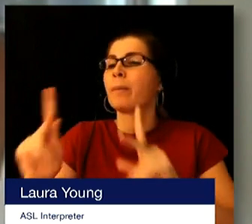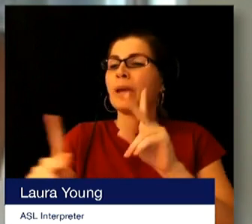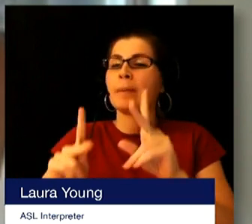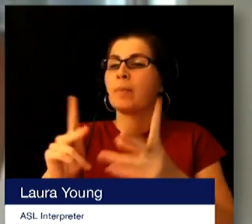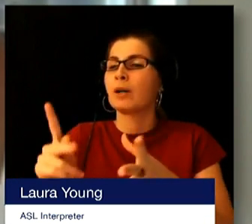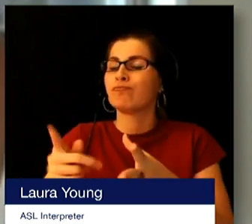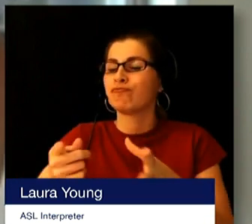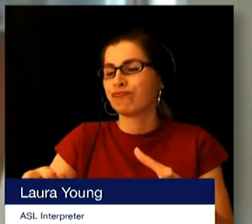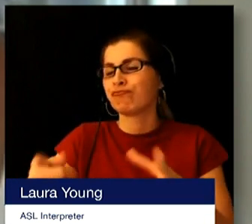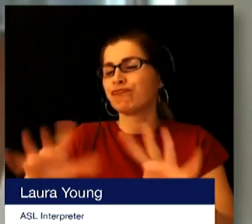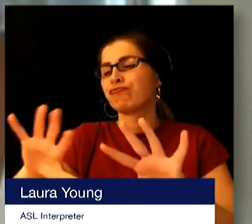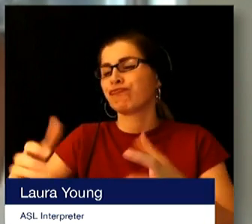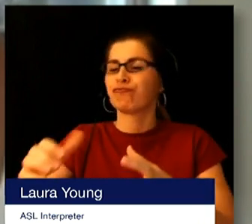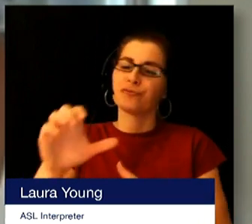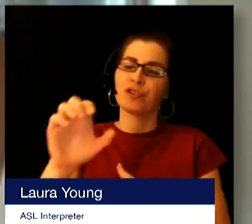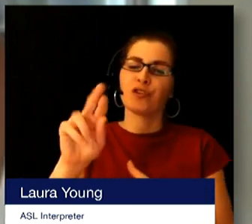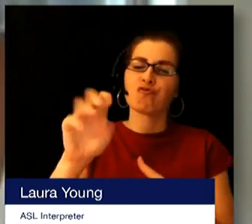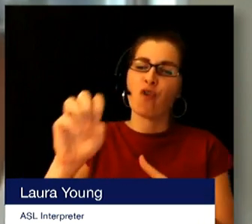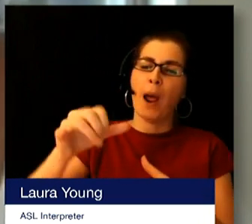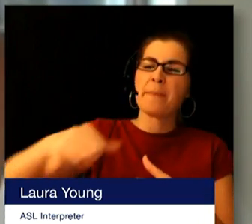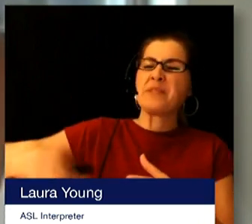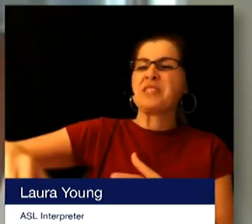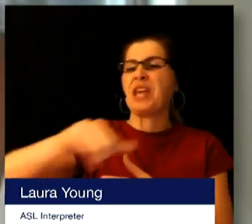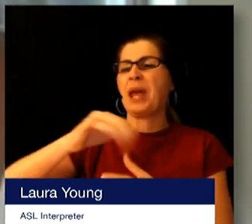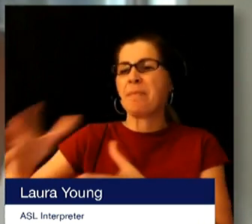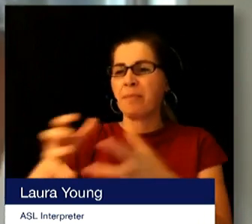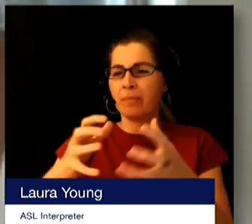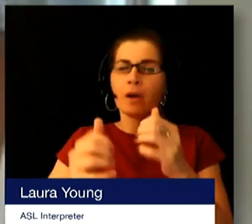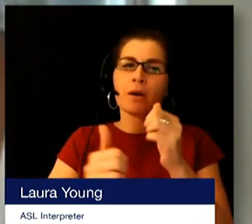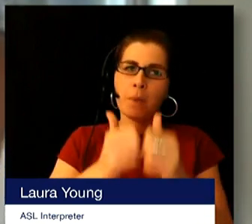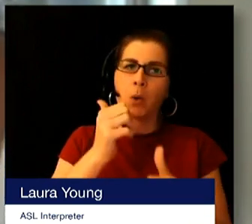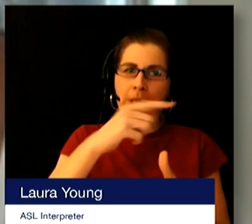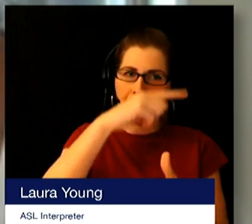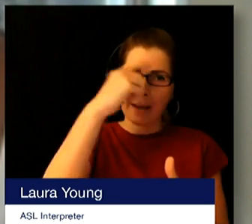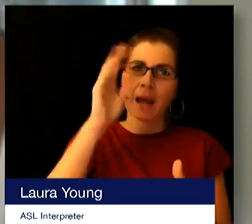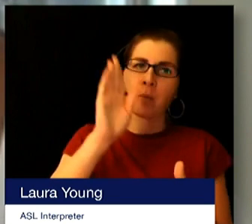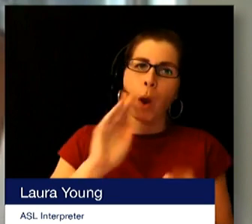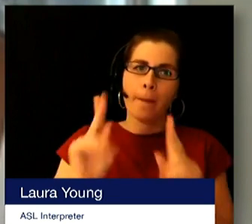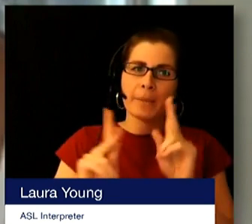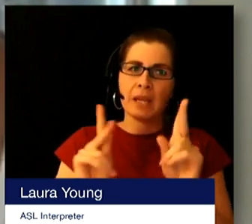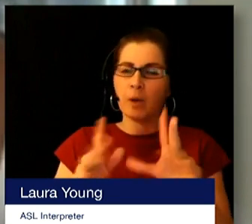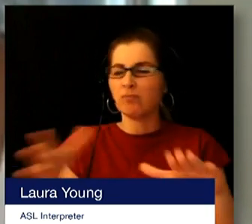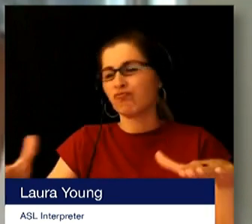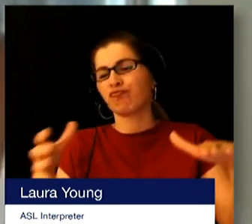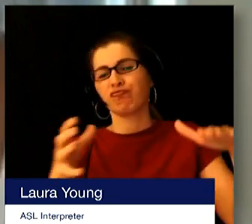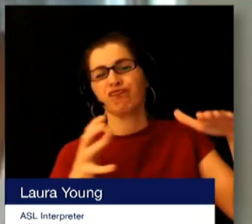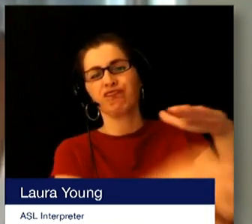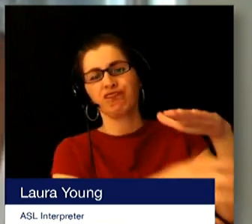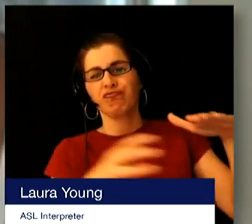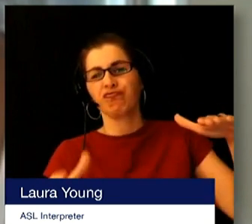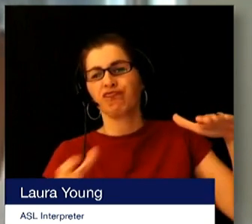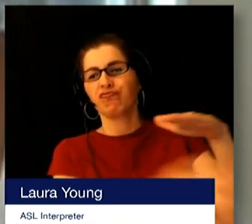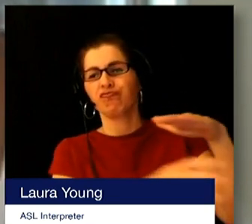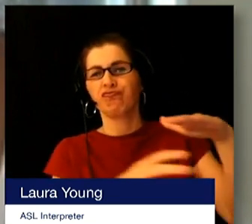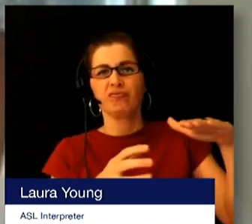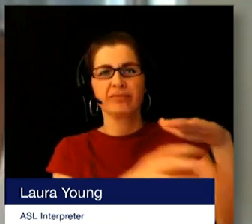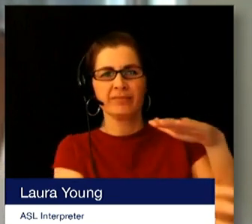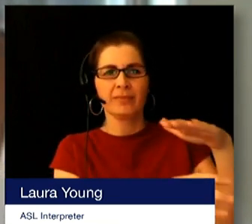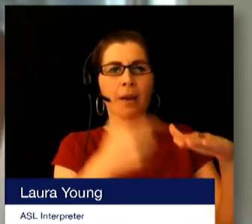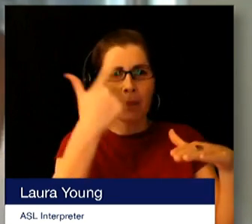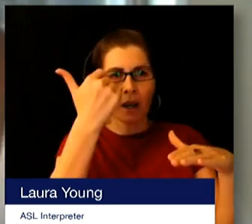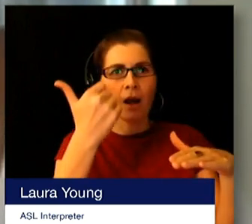and categories of crimes, mostly Black and Brown people, and locking them away through more power given to